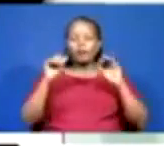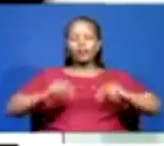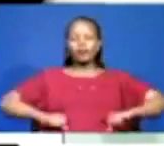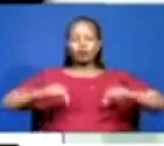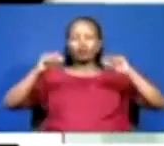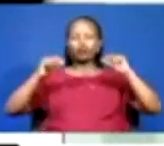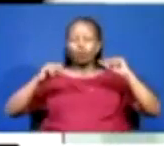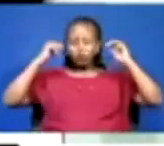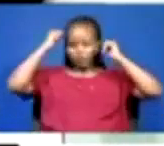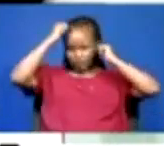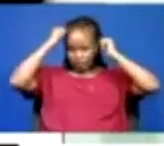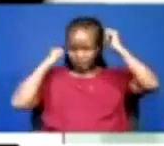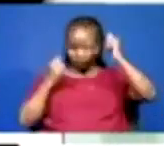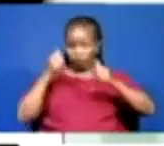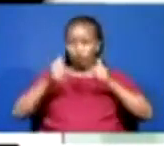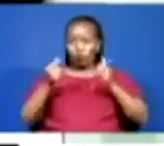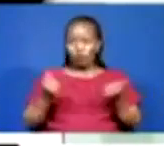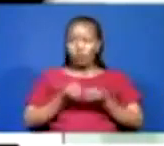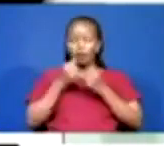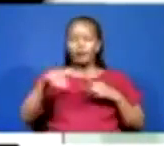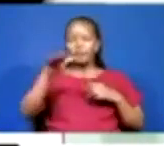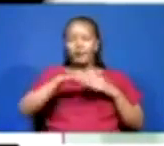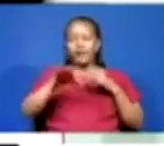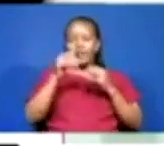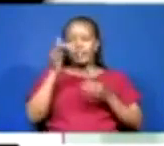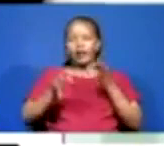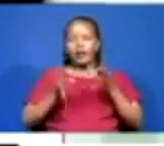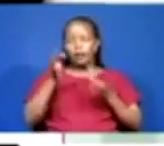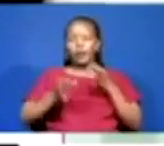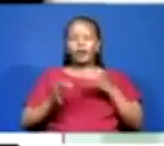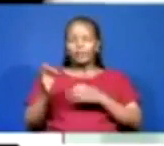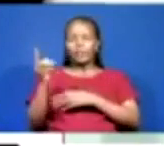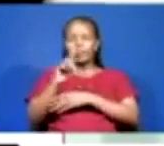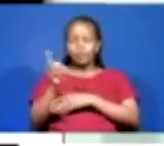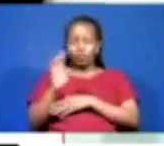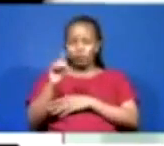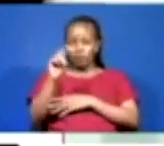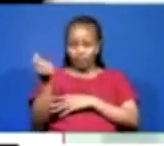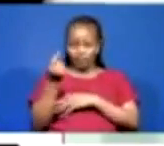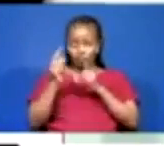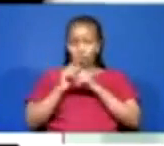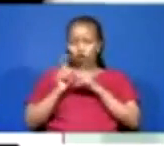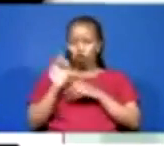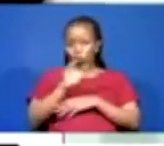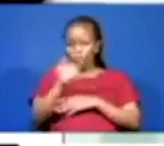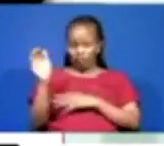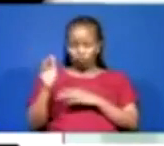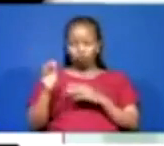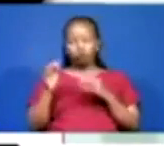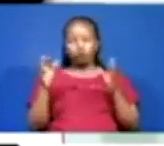Kibochi. That happened at Embakasi Garrison right here in Nairobi, Kenya. Kibochi urged the troops to remain